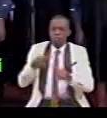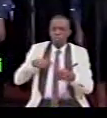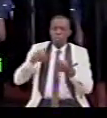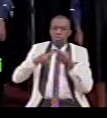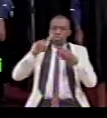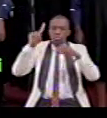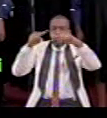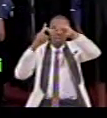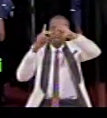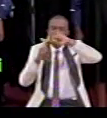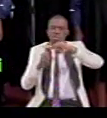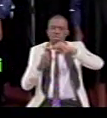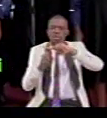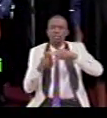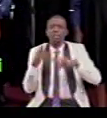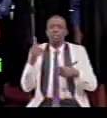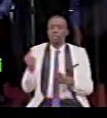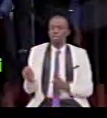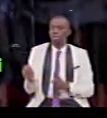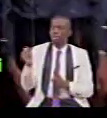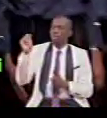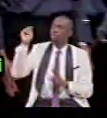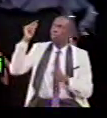the world is working